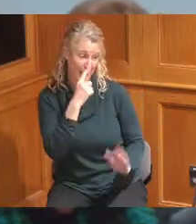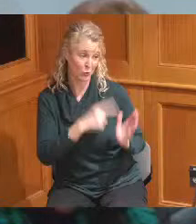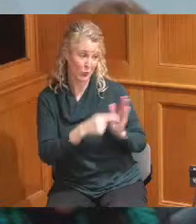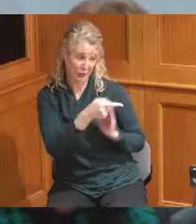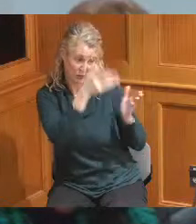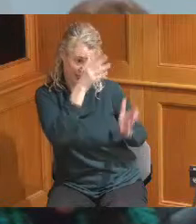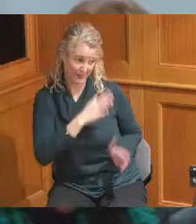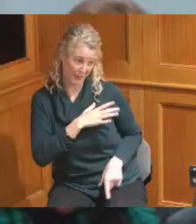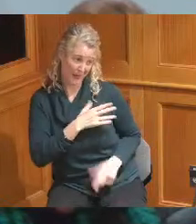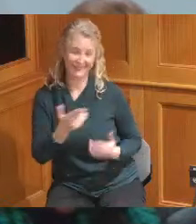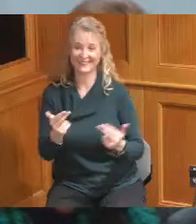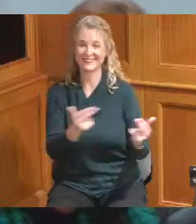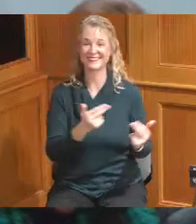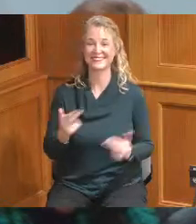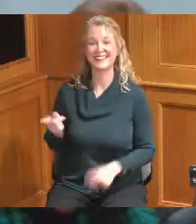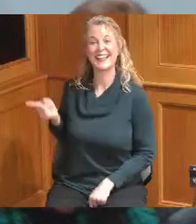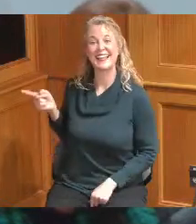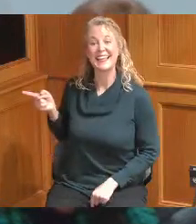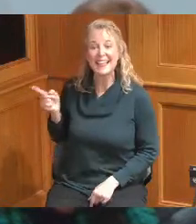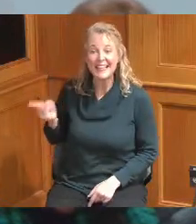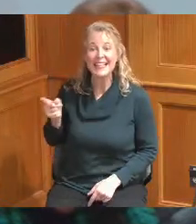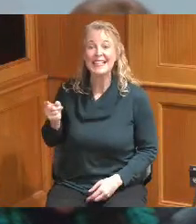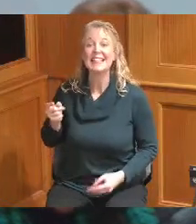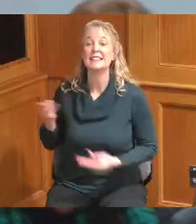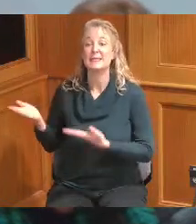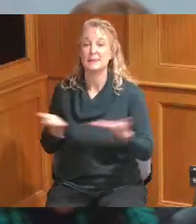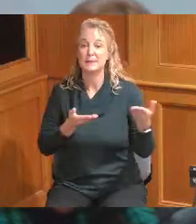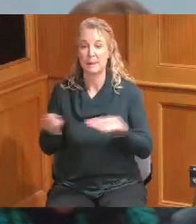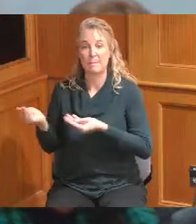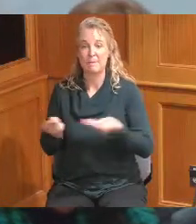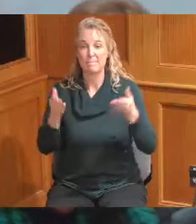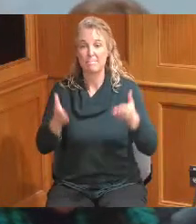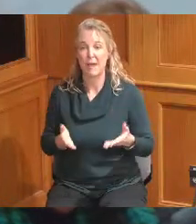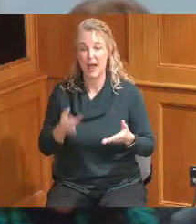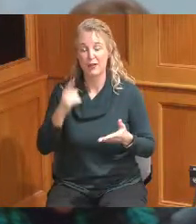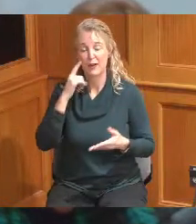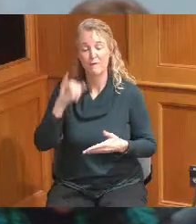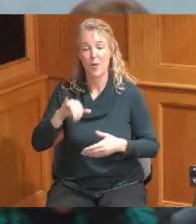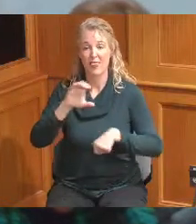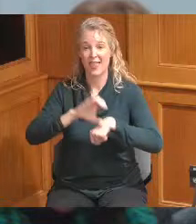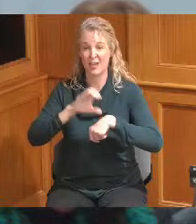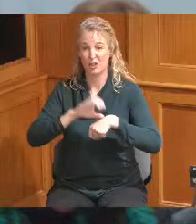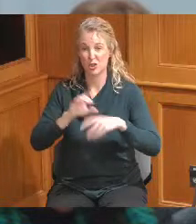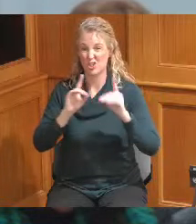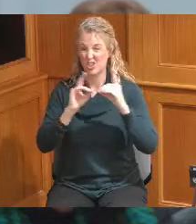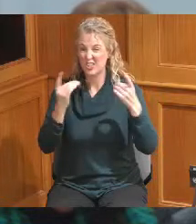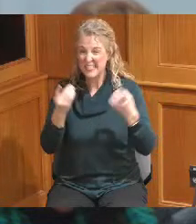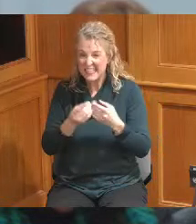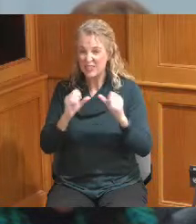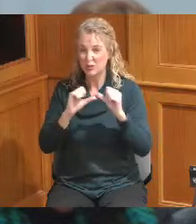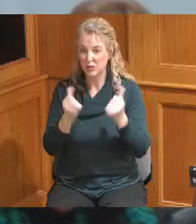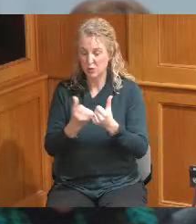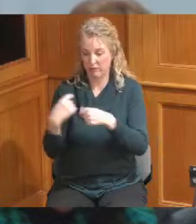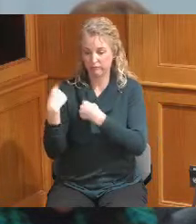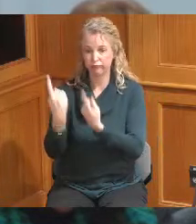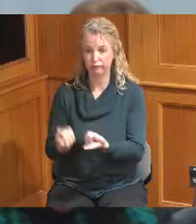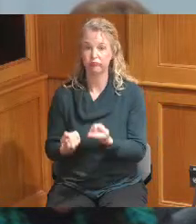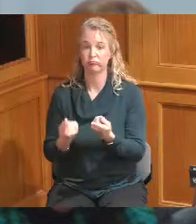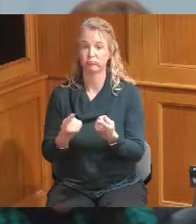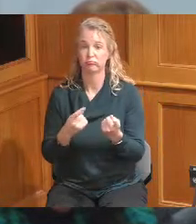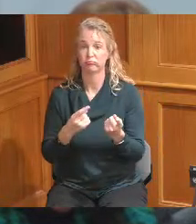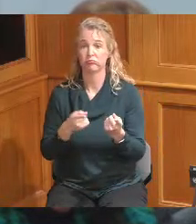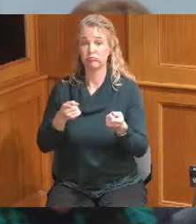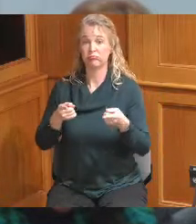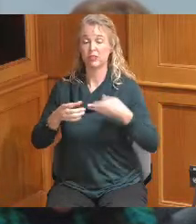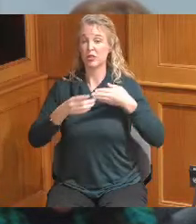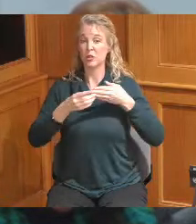Dr. Jones has served as moderator of the Cincinnati Missionary Baptist District Association, an officer